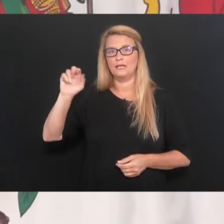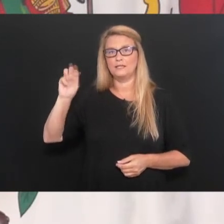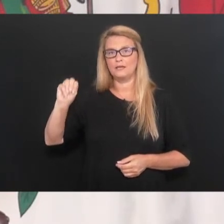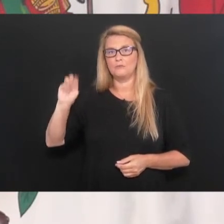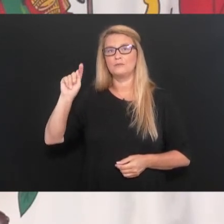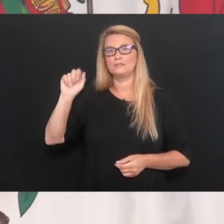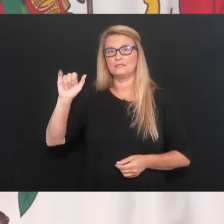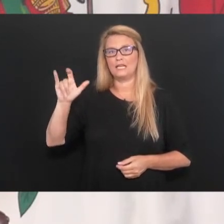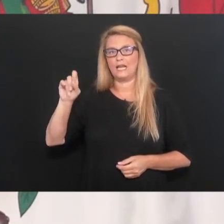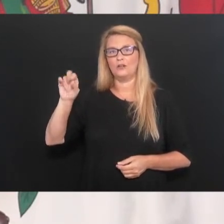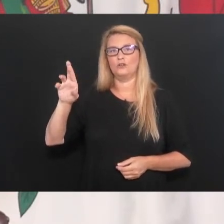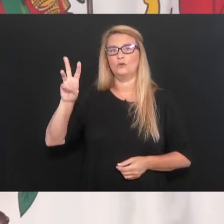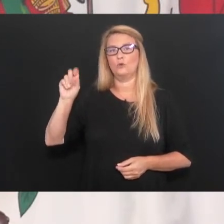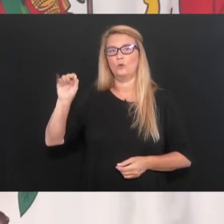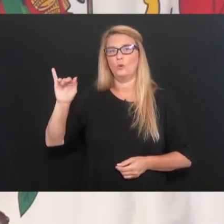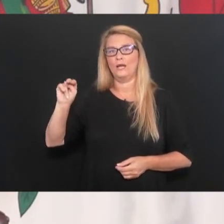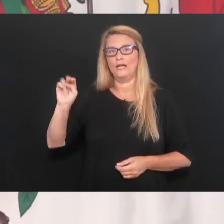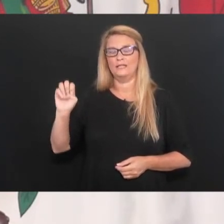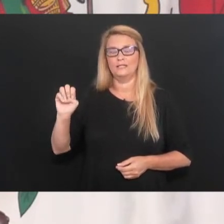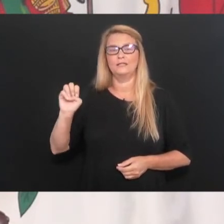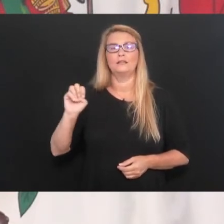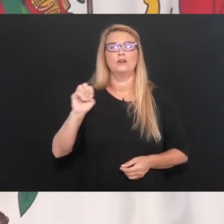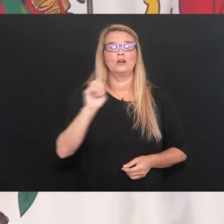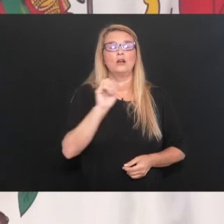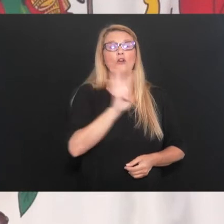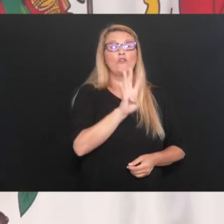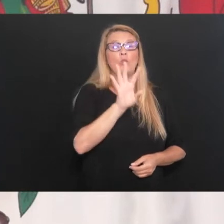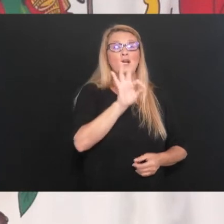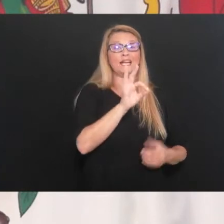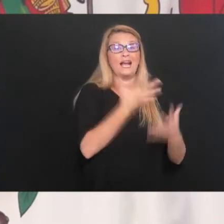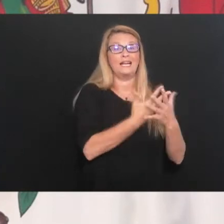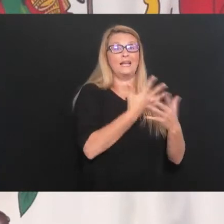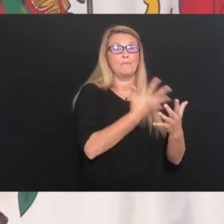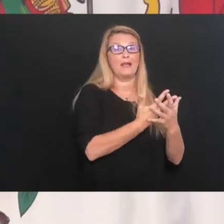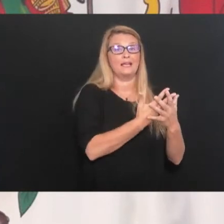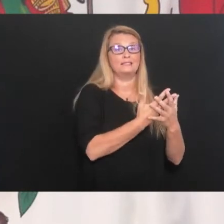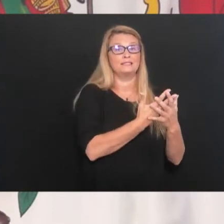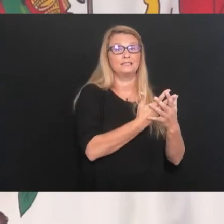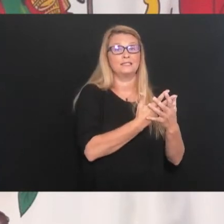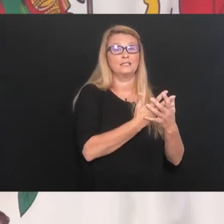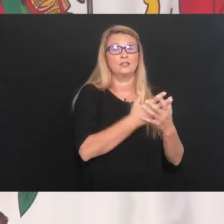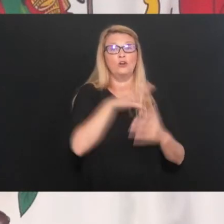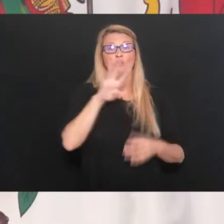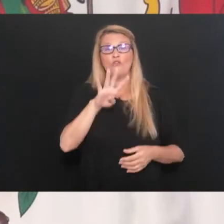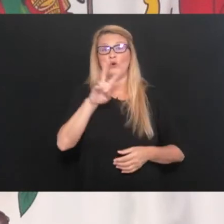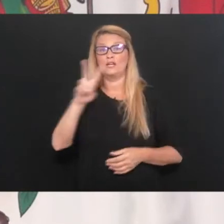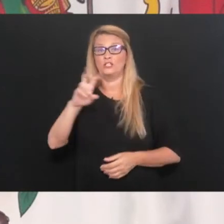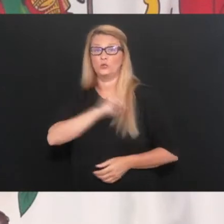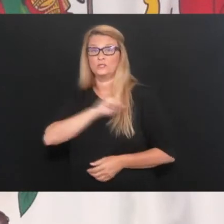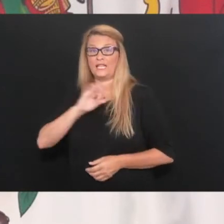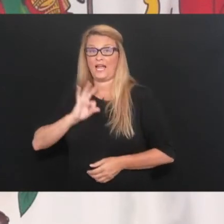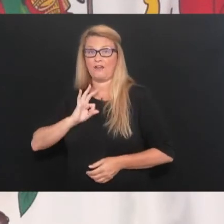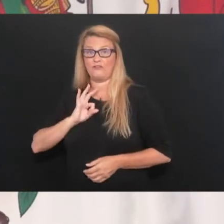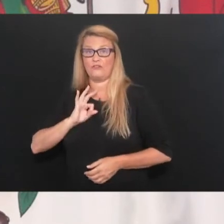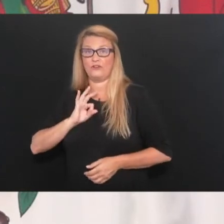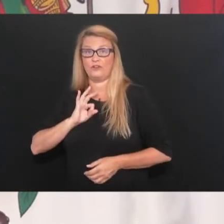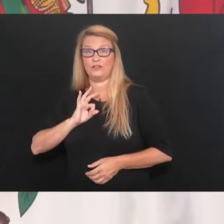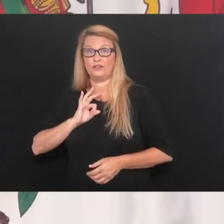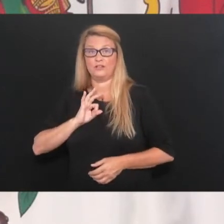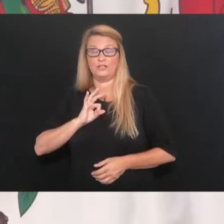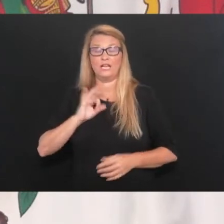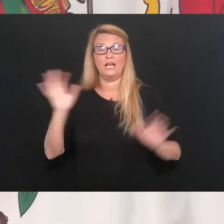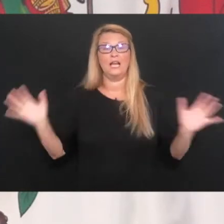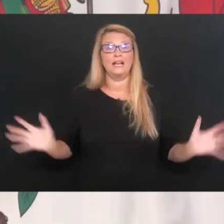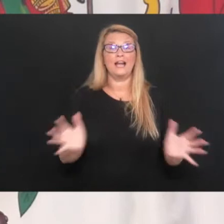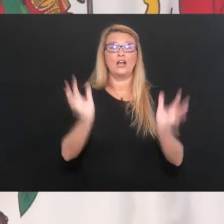Taylor, and Wayne counties. We have 49 inmates with COVID. We have 42 staff cases. And I